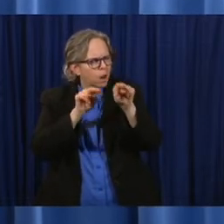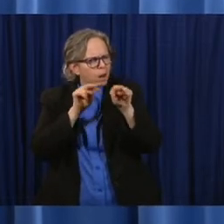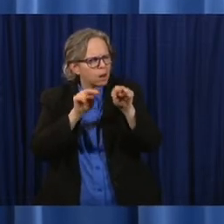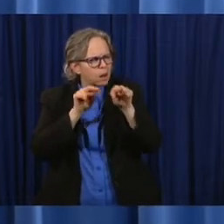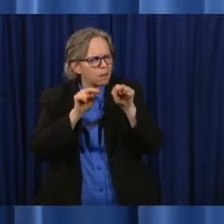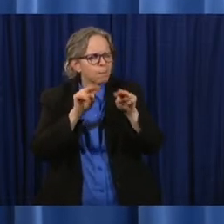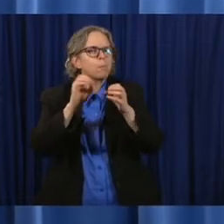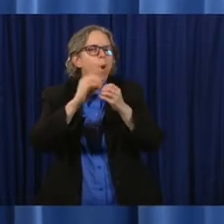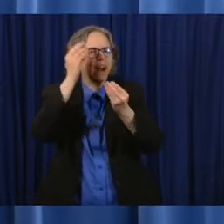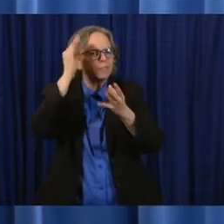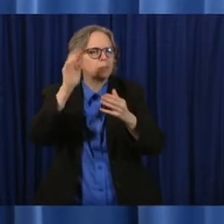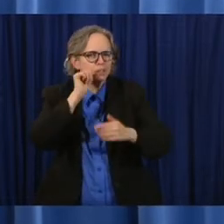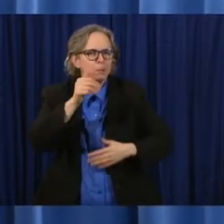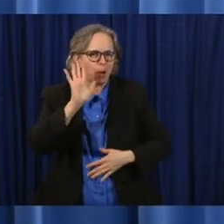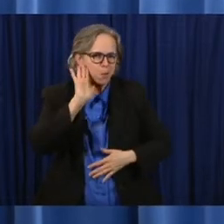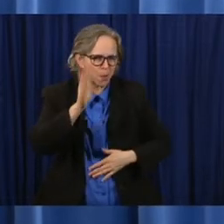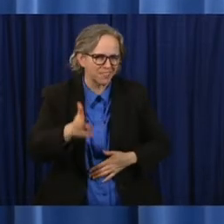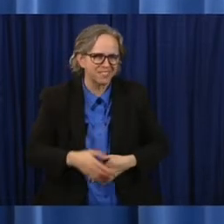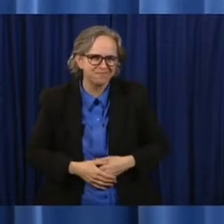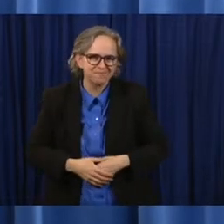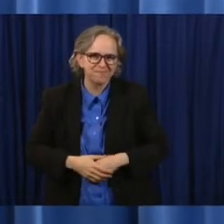that tomorrow.